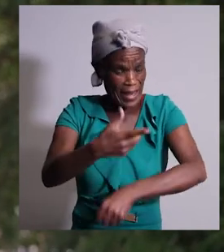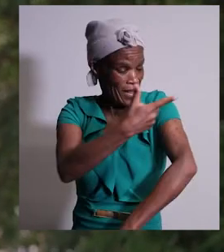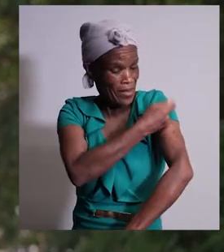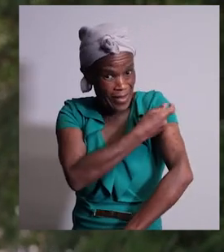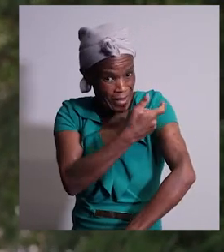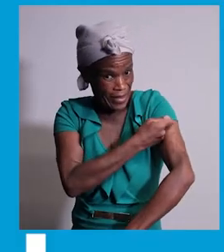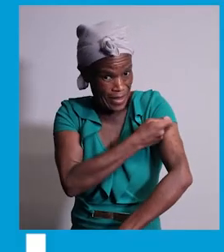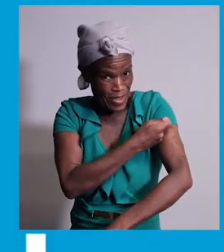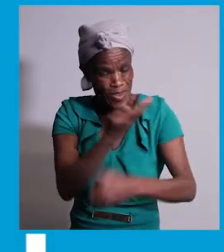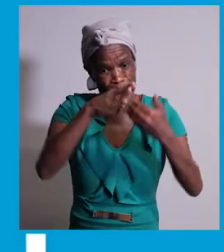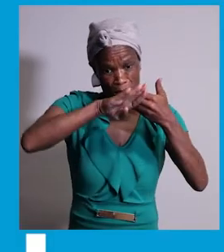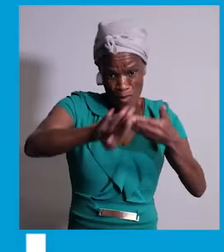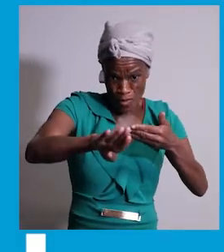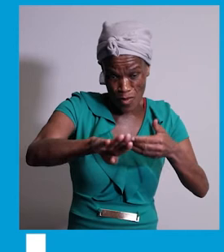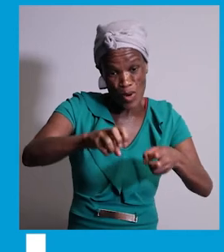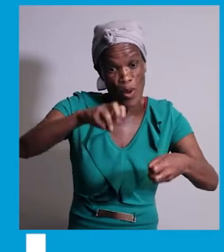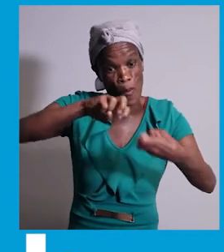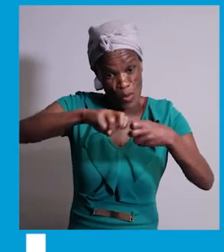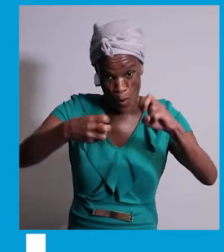ukuavoida ingxaki.